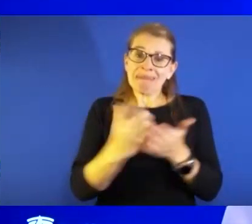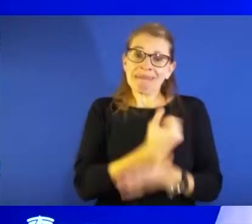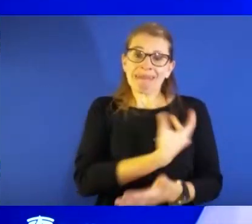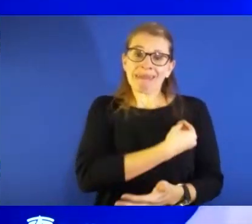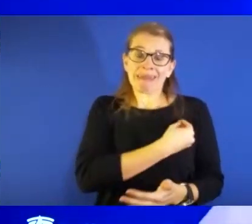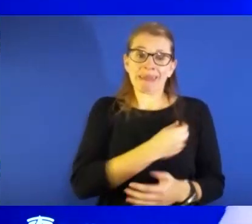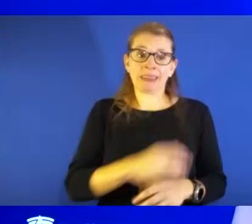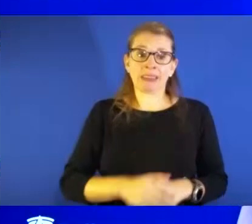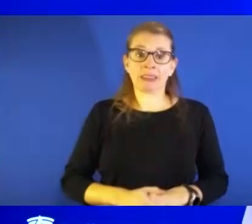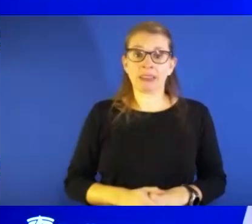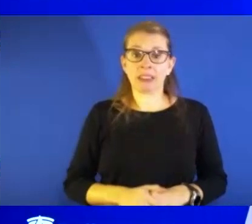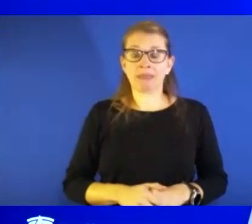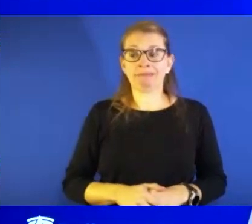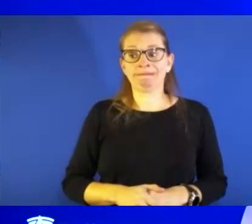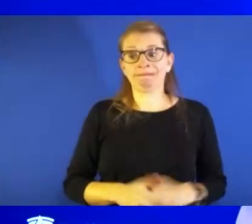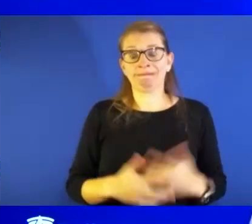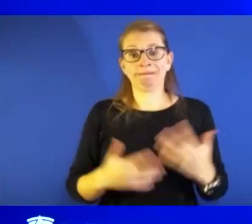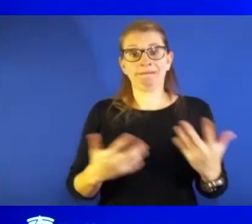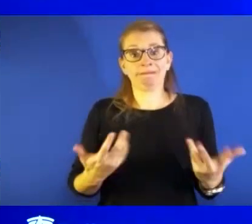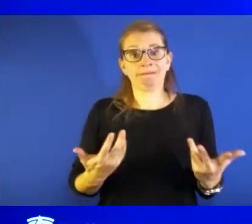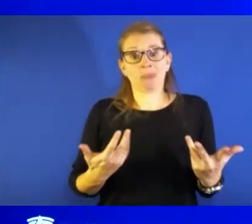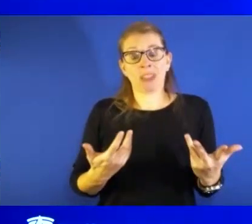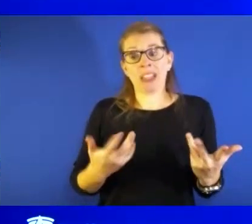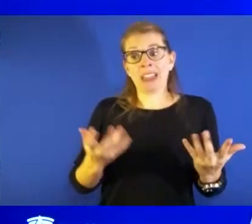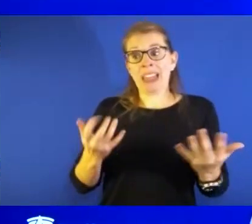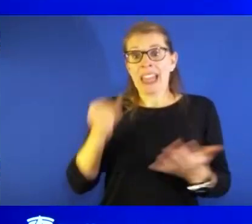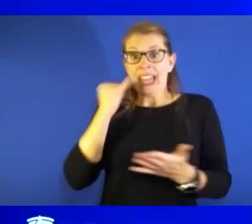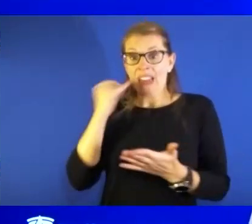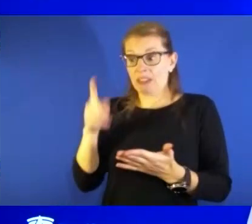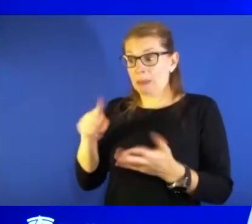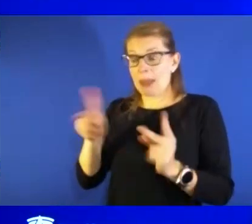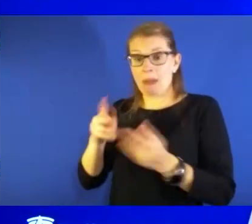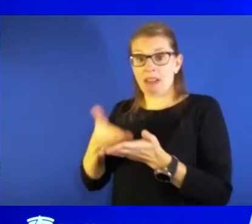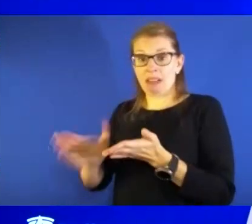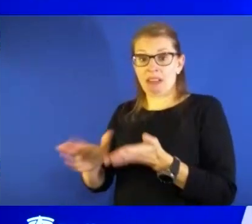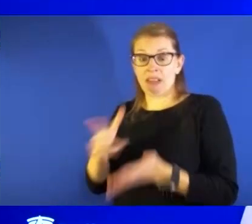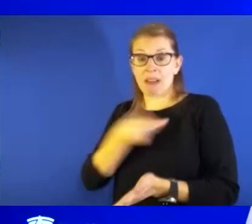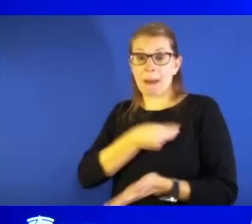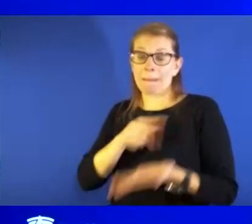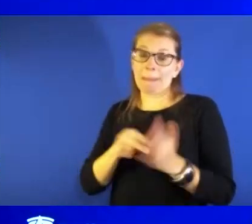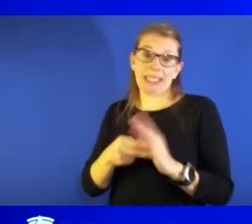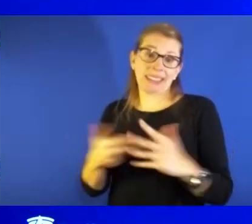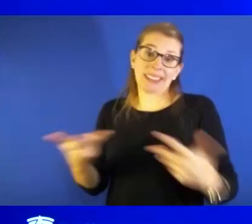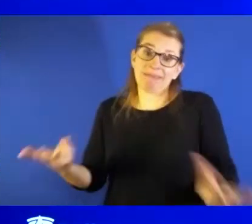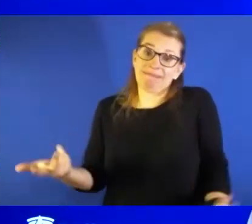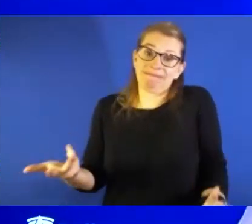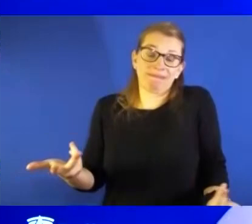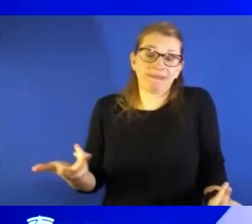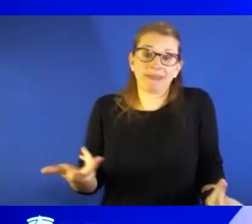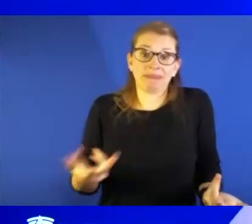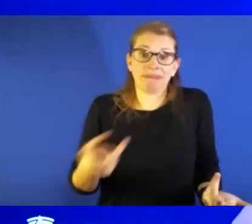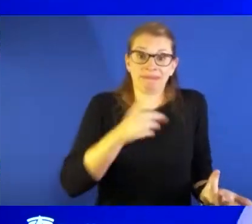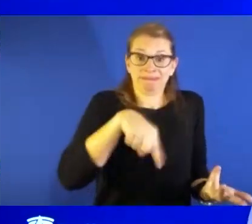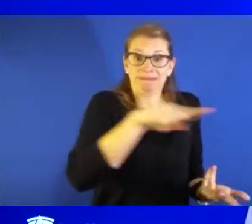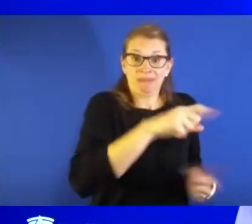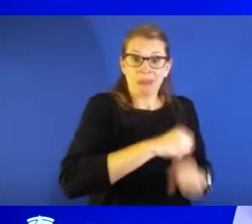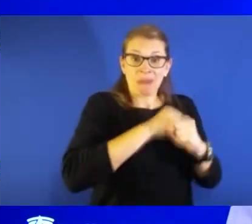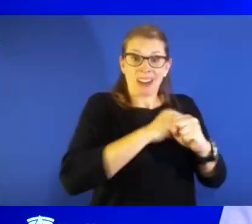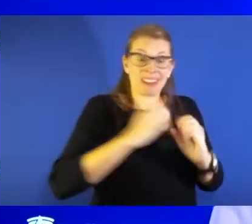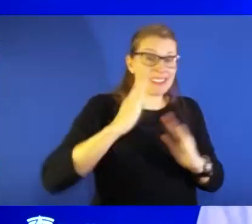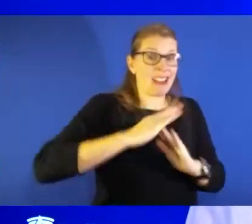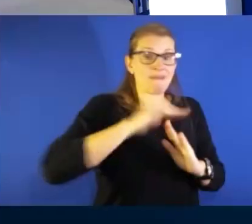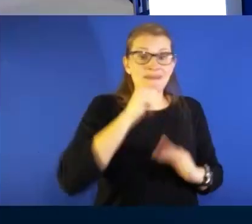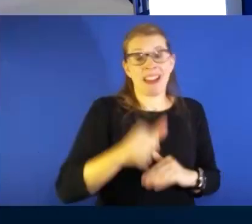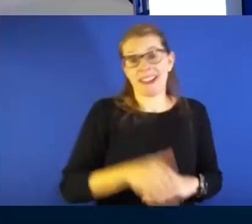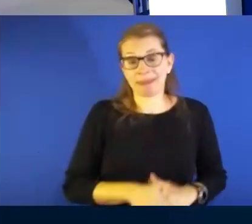as our weakest link. It is vitally important to get these vaccines to those underserved places and get those populations vaccinated as